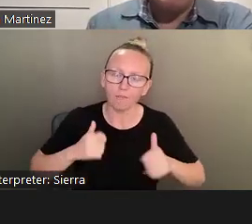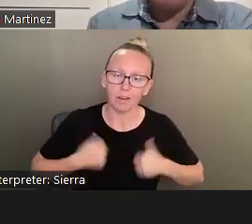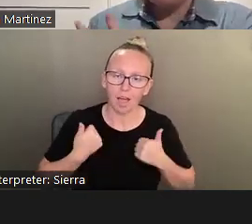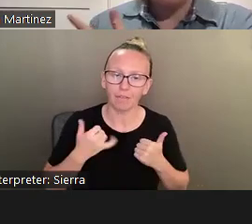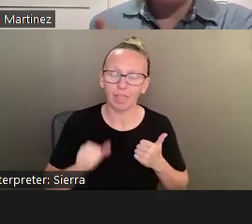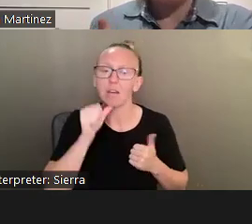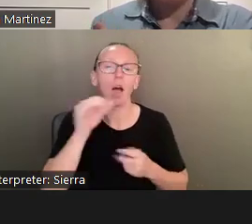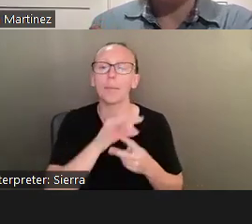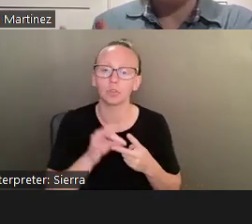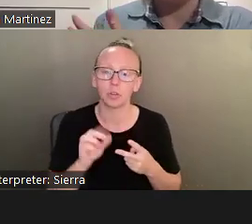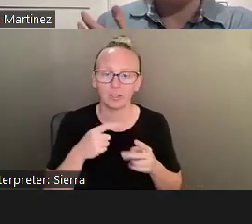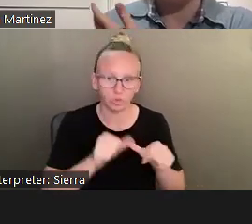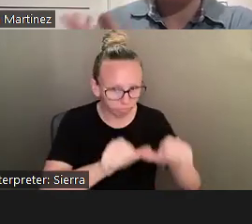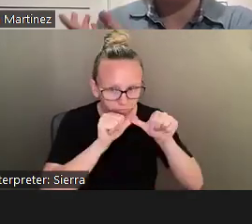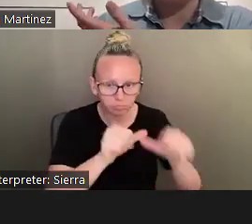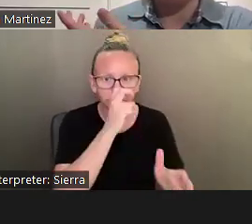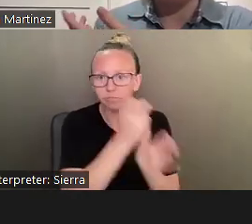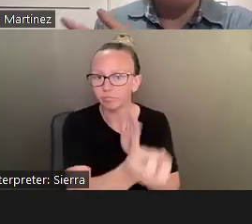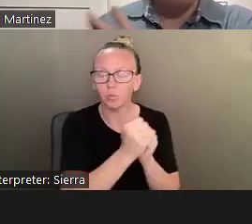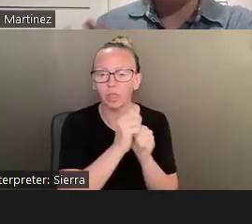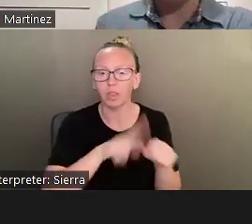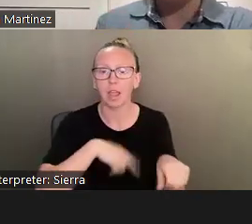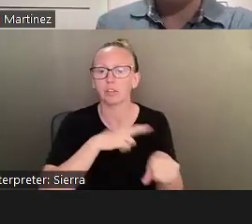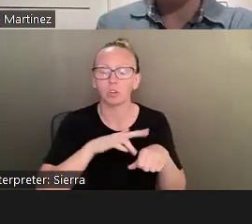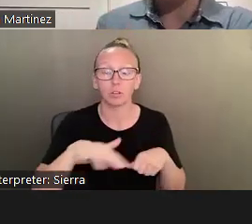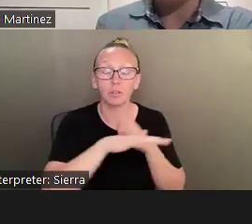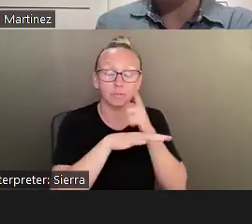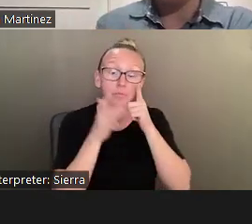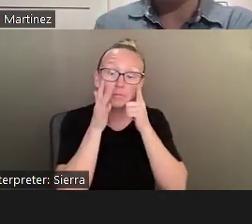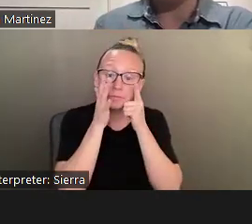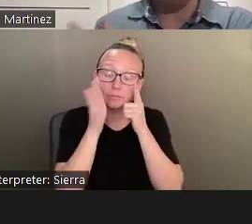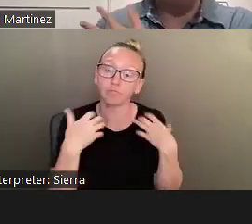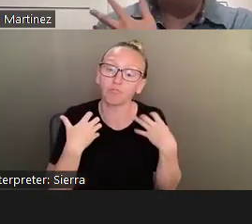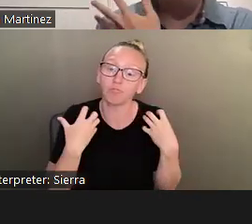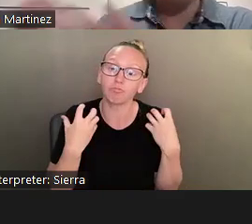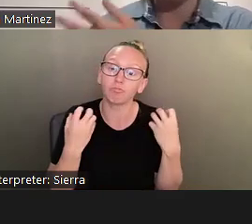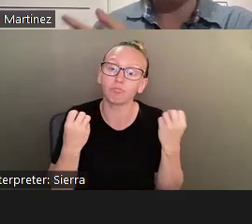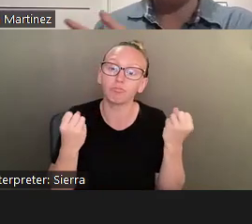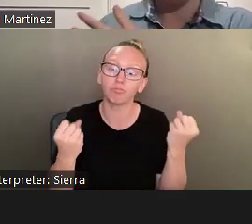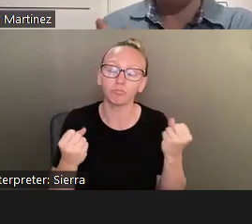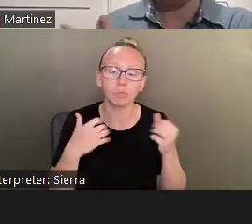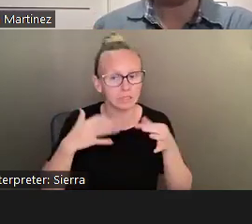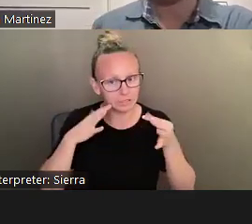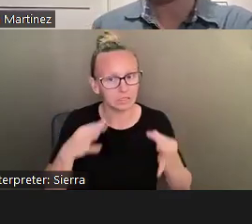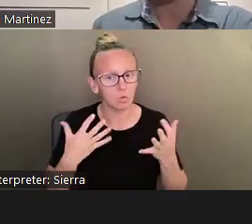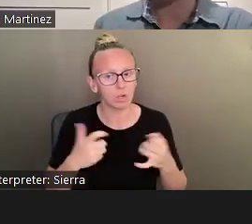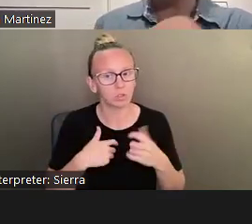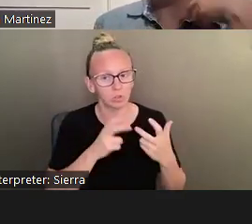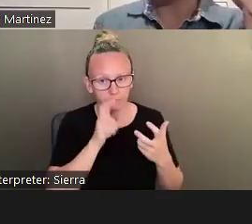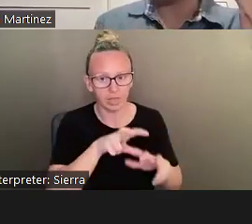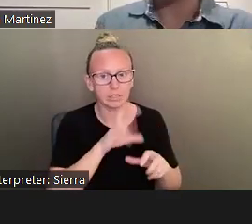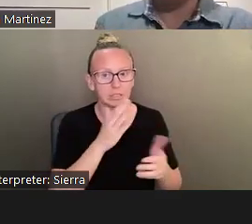And that just continued. And I eventually got well enough that I decided to really reinvest in my art career.